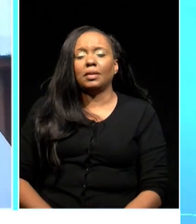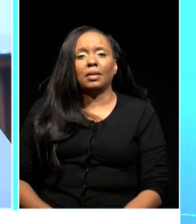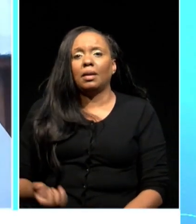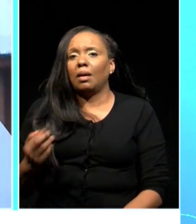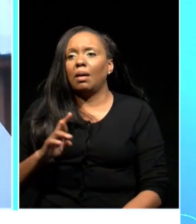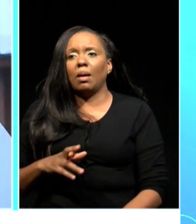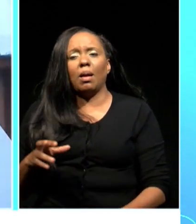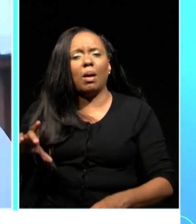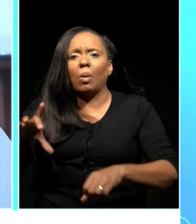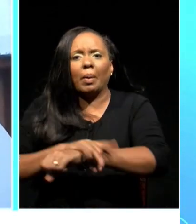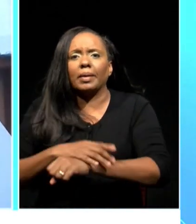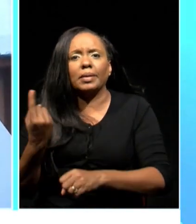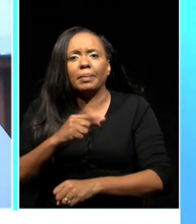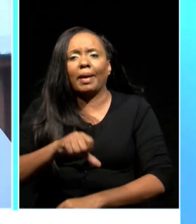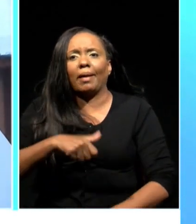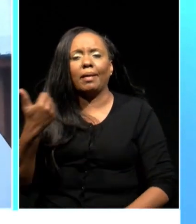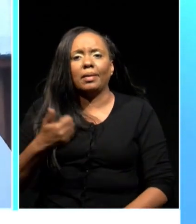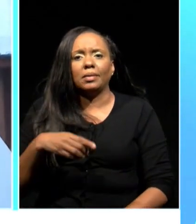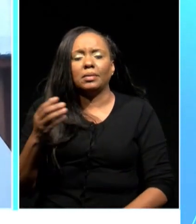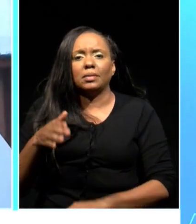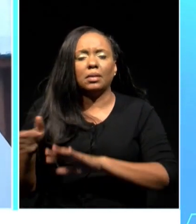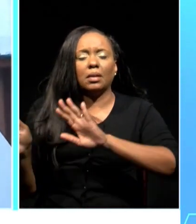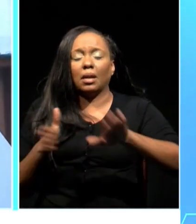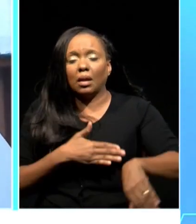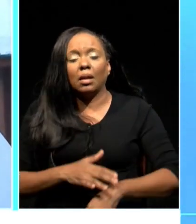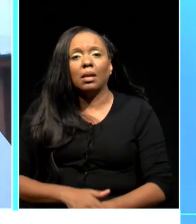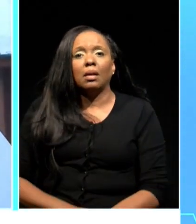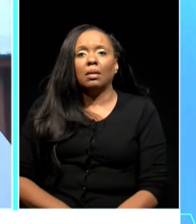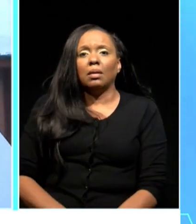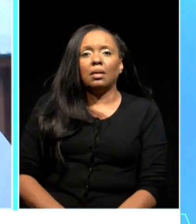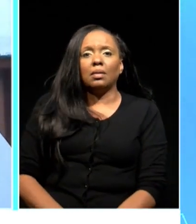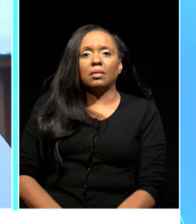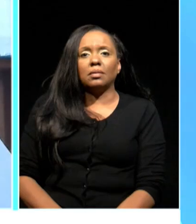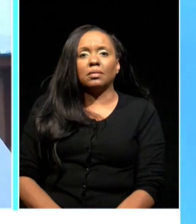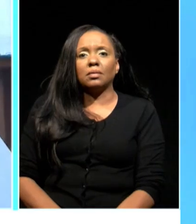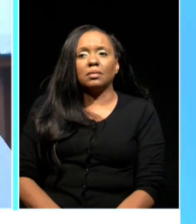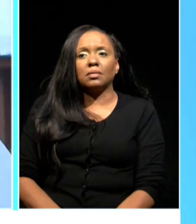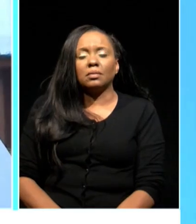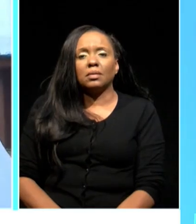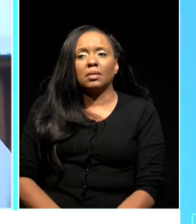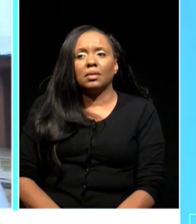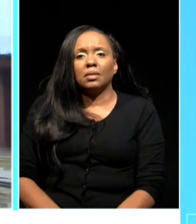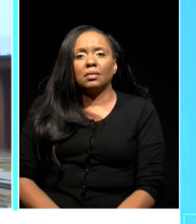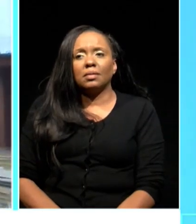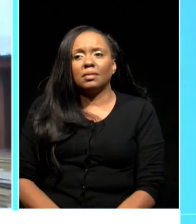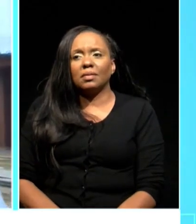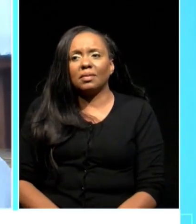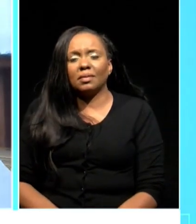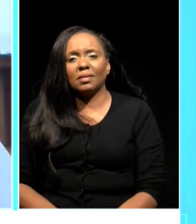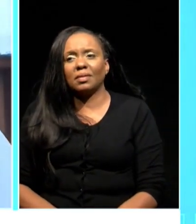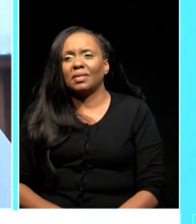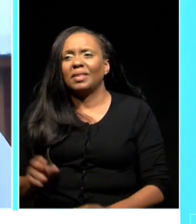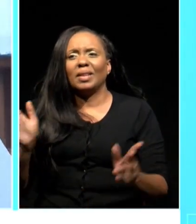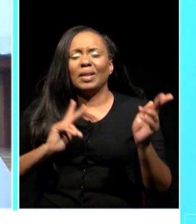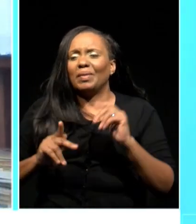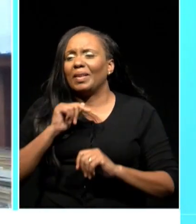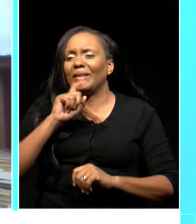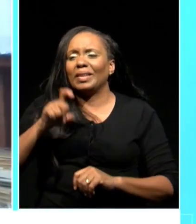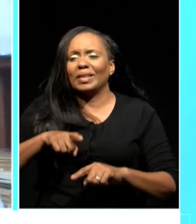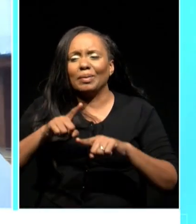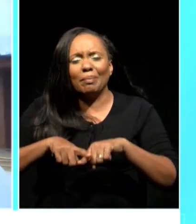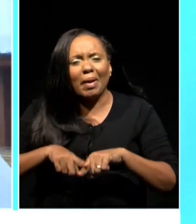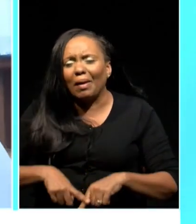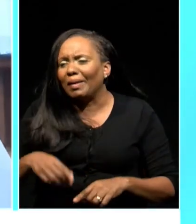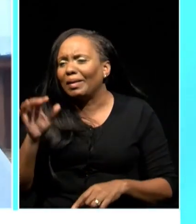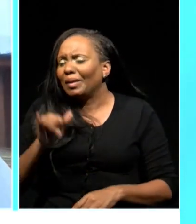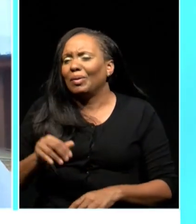brass or something, But anyhow, I think those kind of things people must not depend on somebody else to look after them or somebody